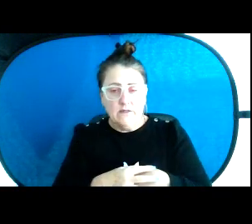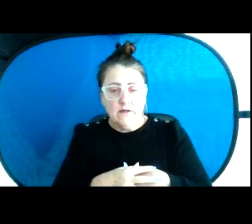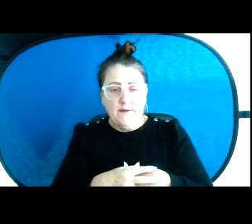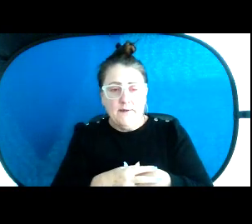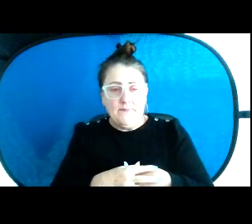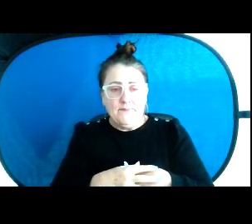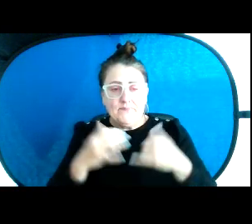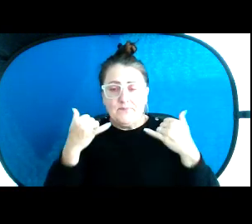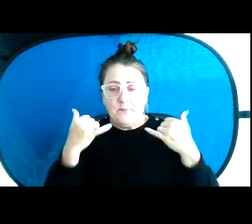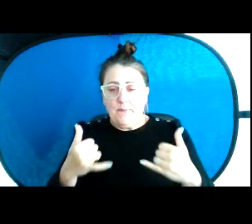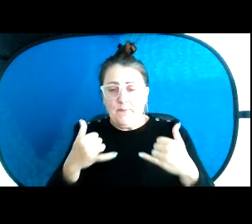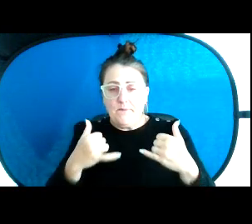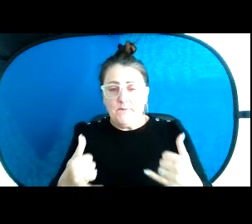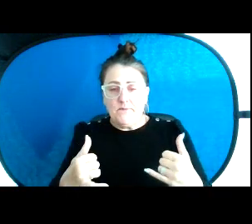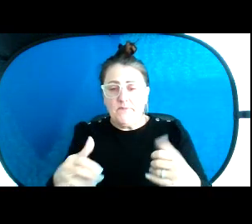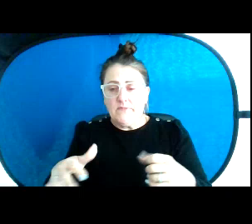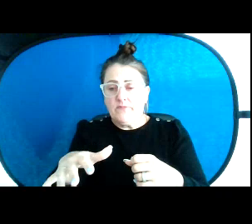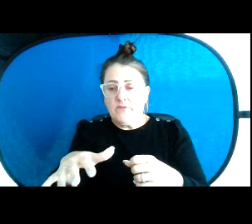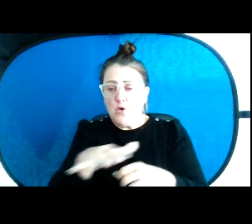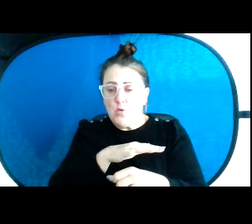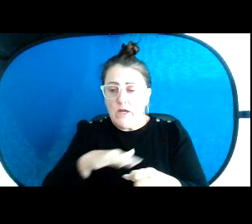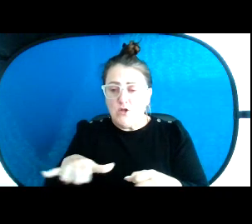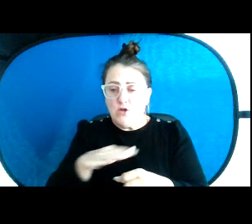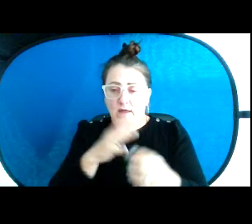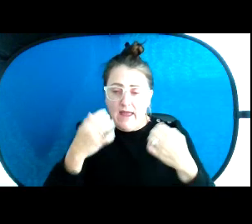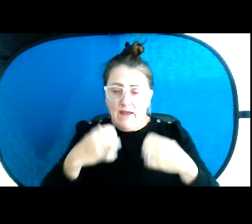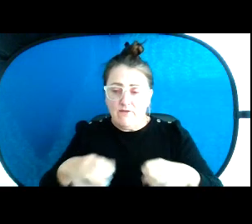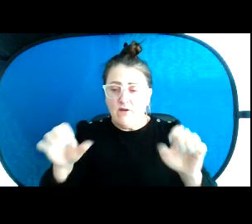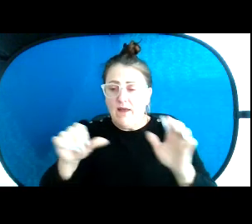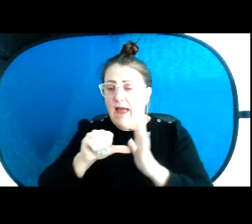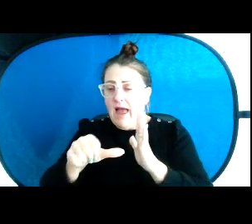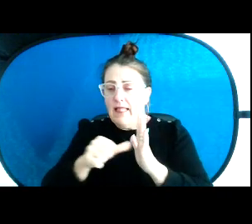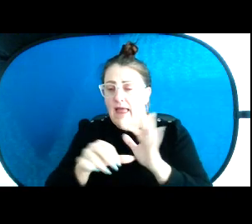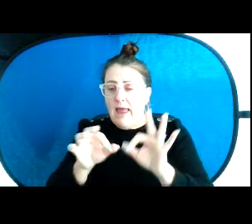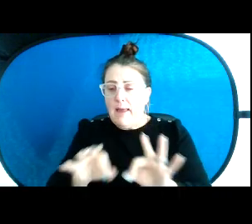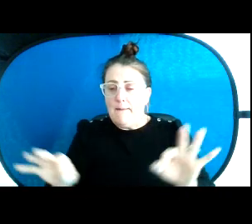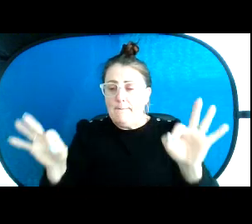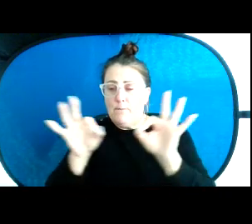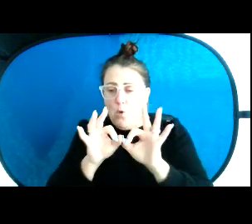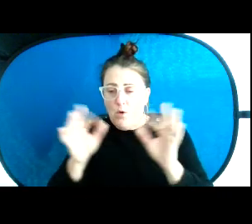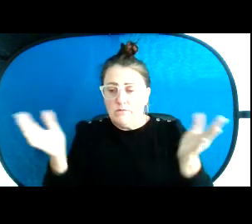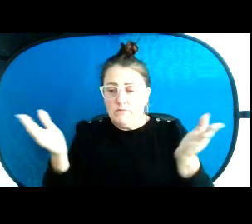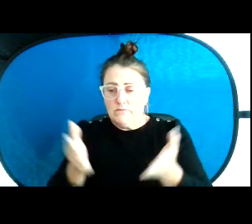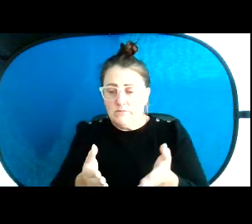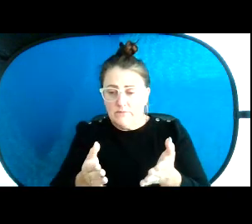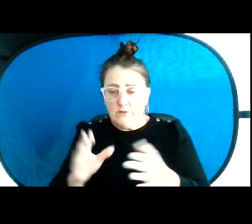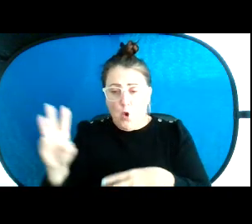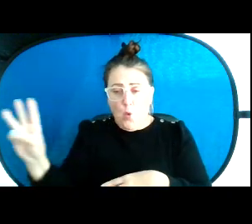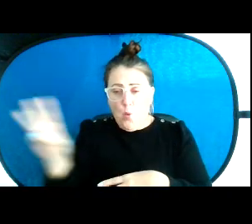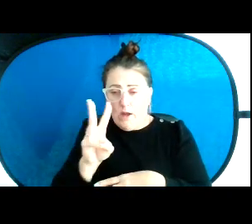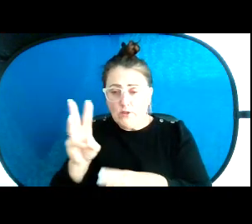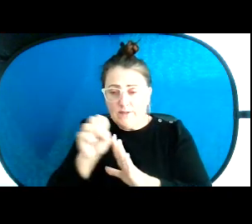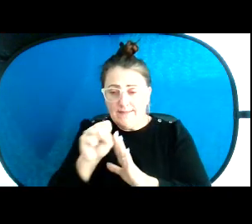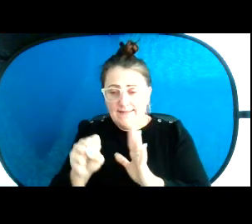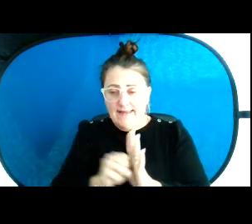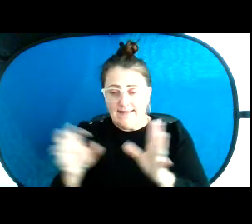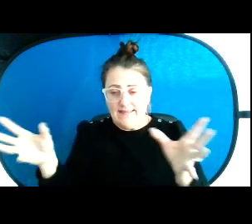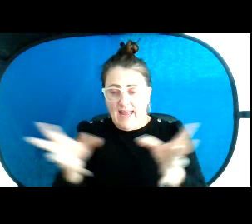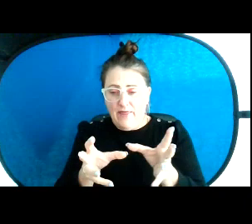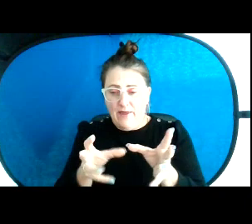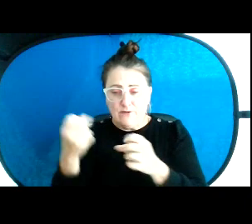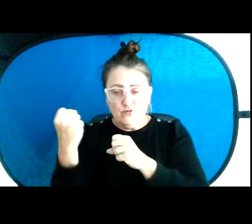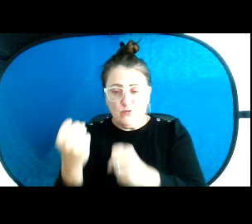Turning now to some of our regional efforts, I want to highlight an important initiative that brings together several Western states to strengthen